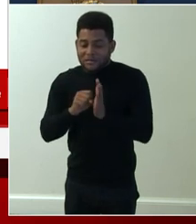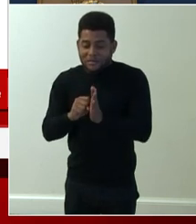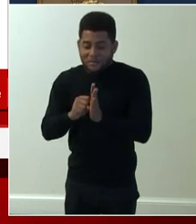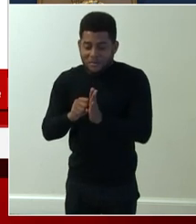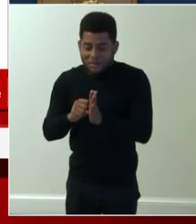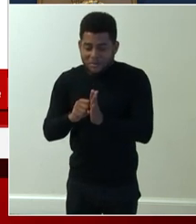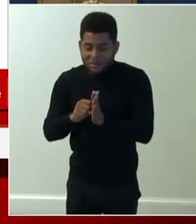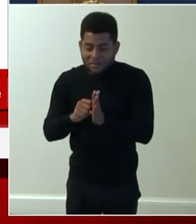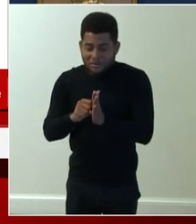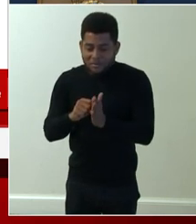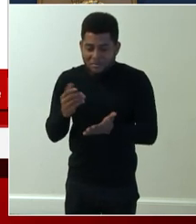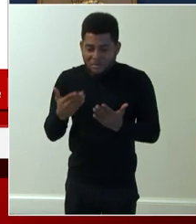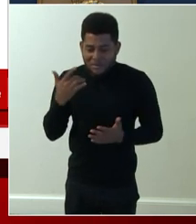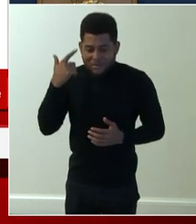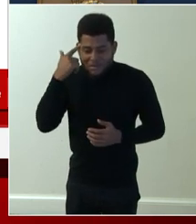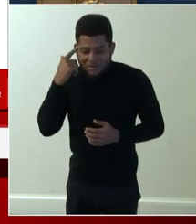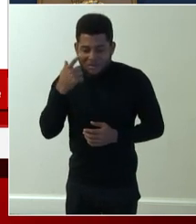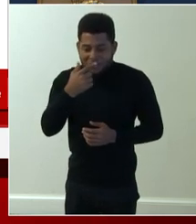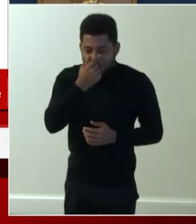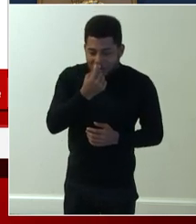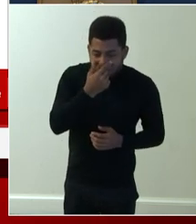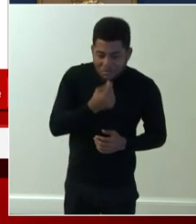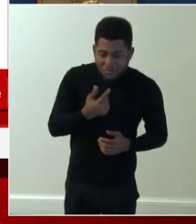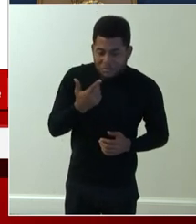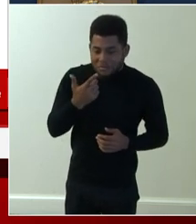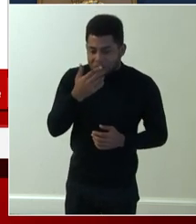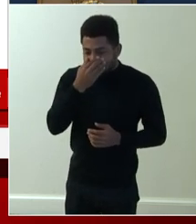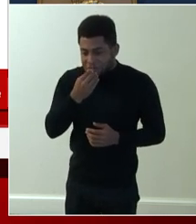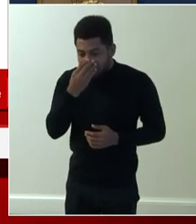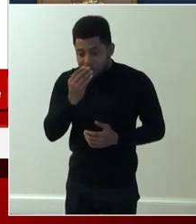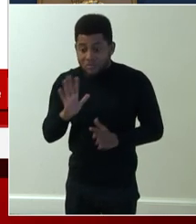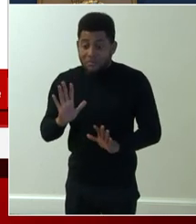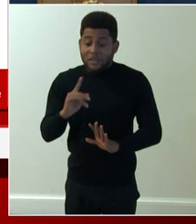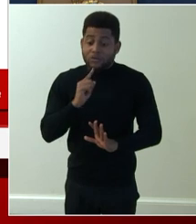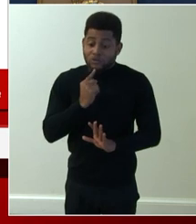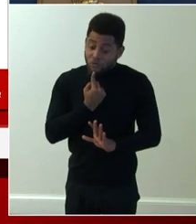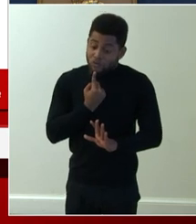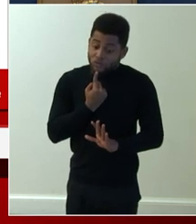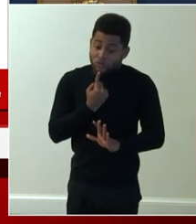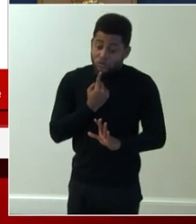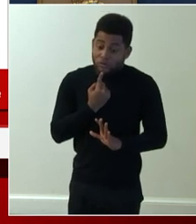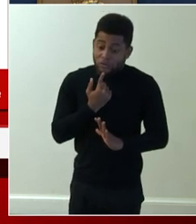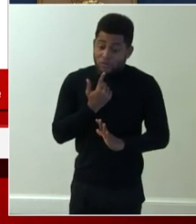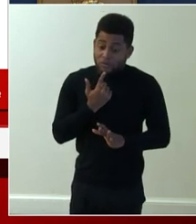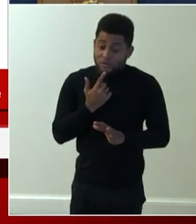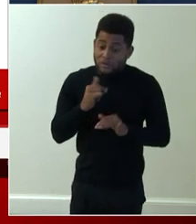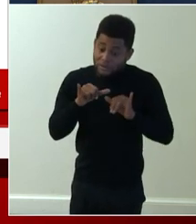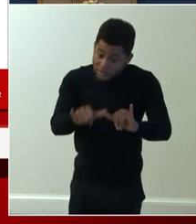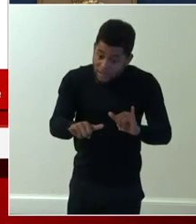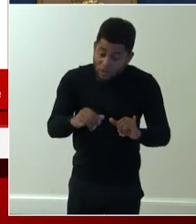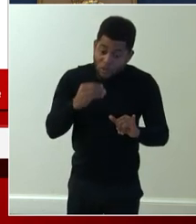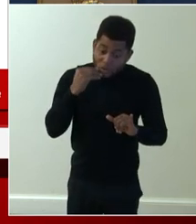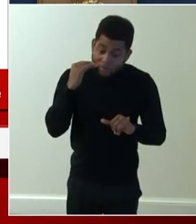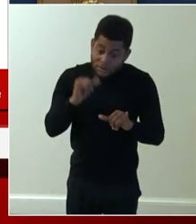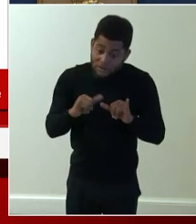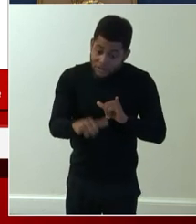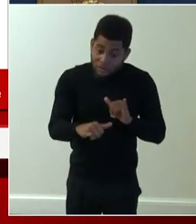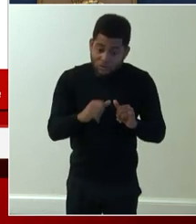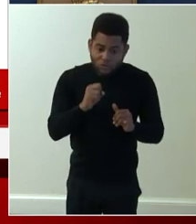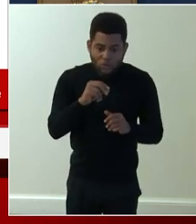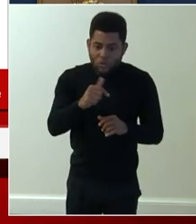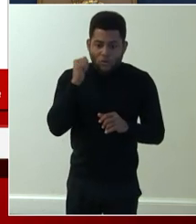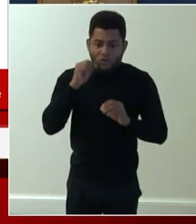have allergies or have a cold, but don't chance it. Stay home if you're sick so you won't spread it, and get